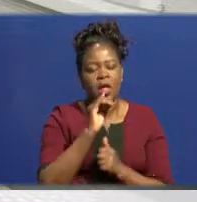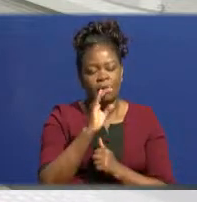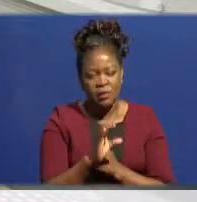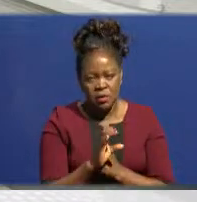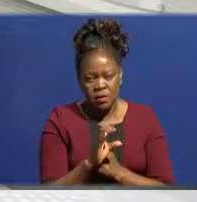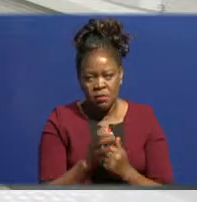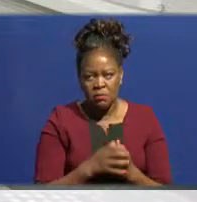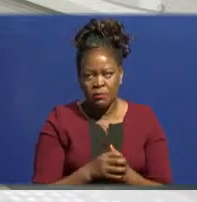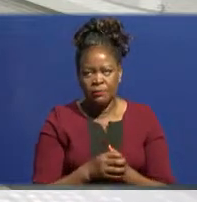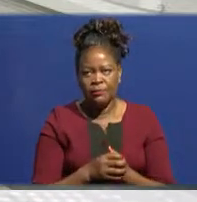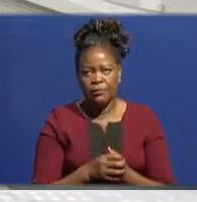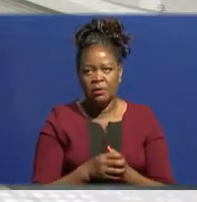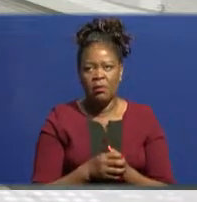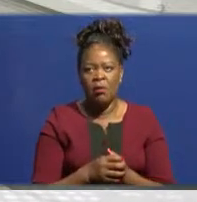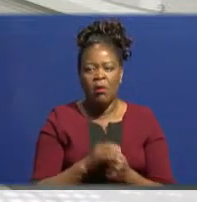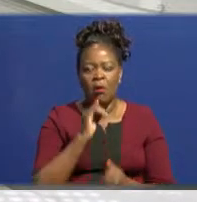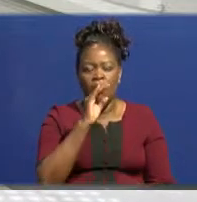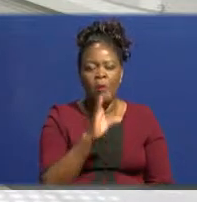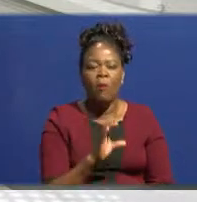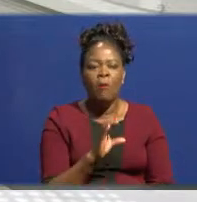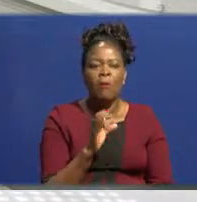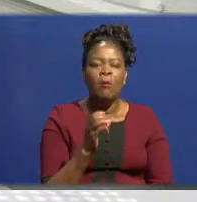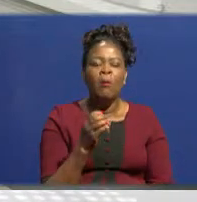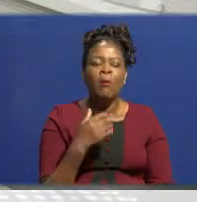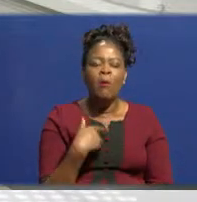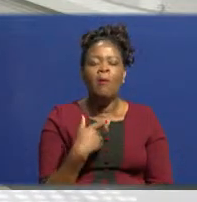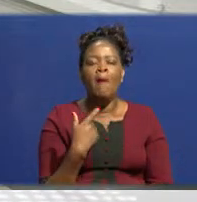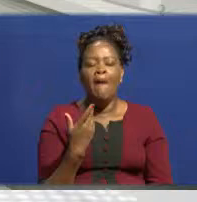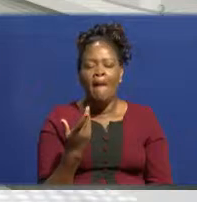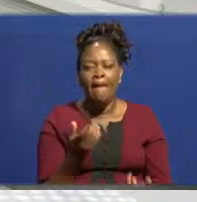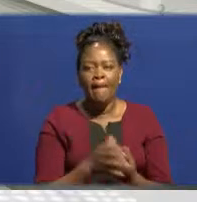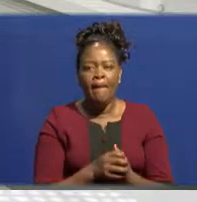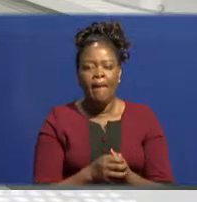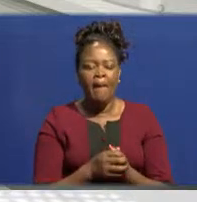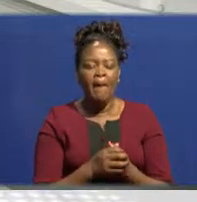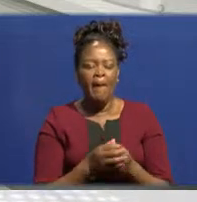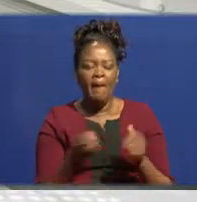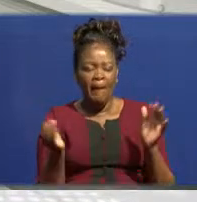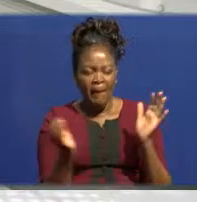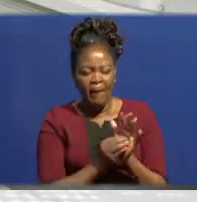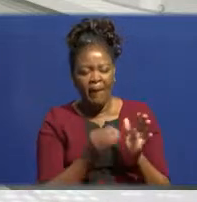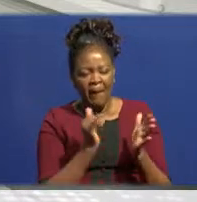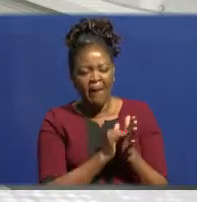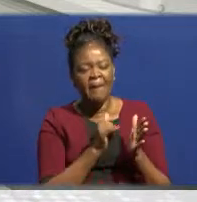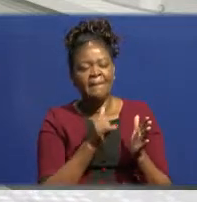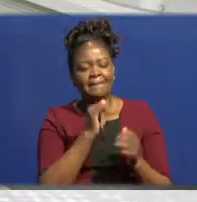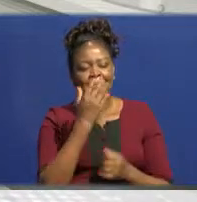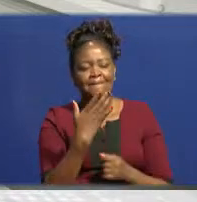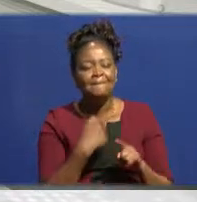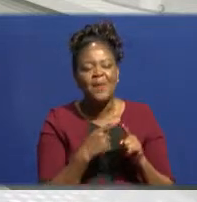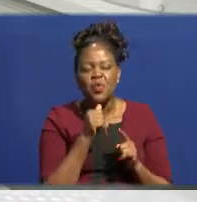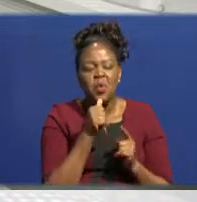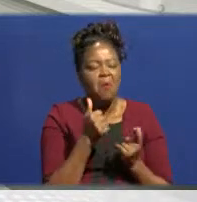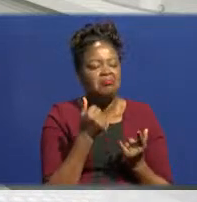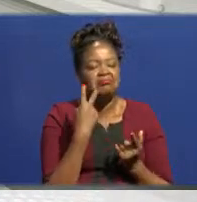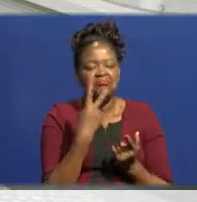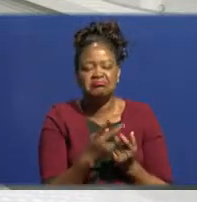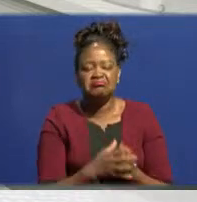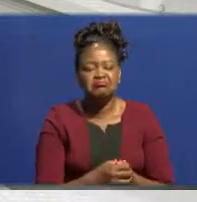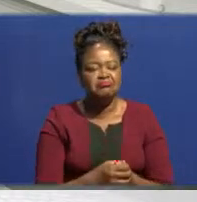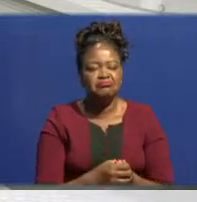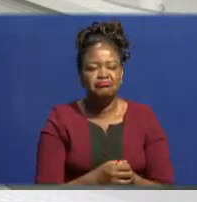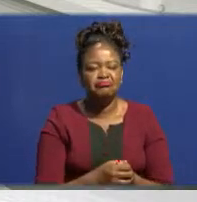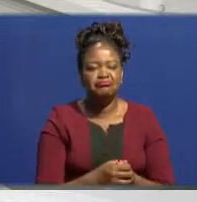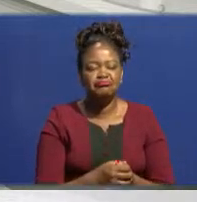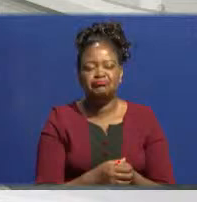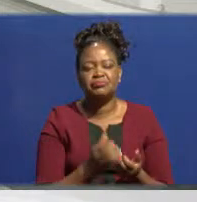IEBC, the issues of IEBC have been canvassed in that document. But unfortunately, we don't seem to be finding a common